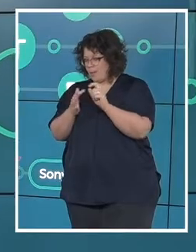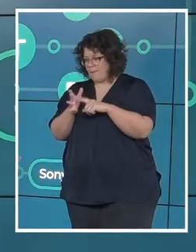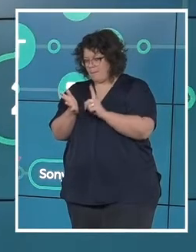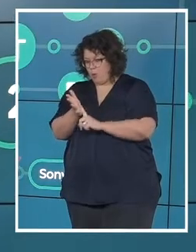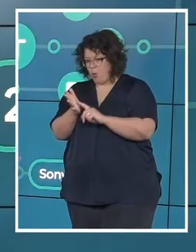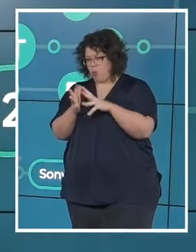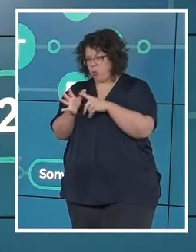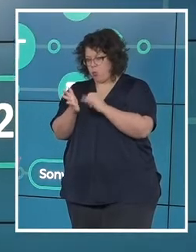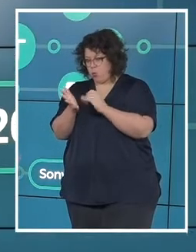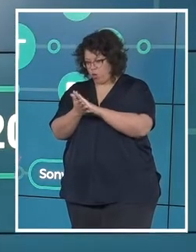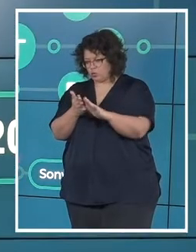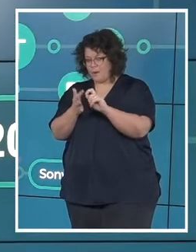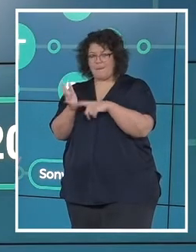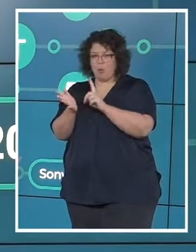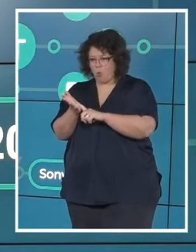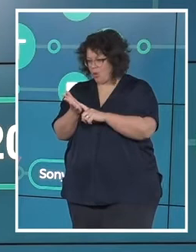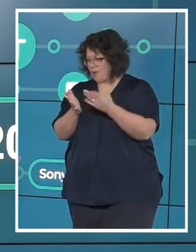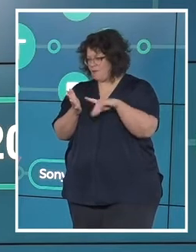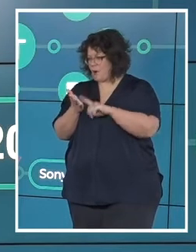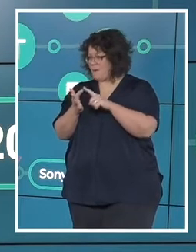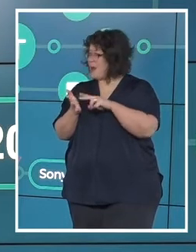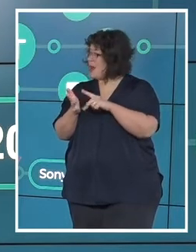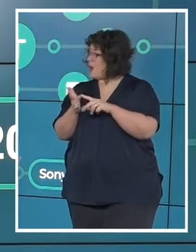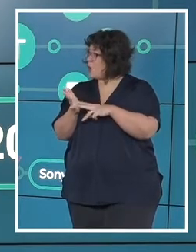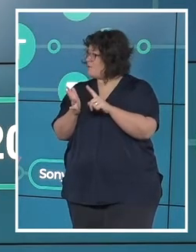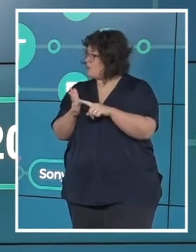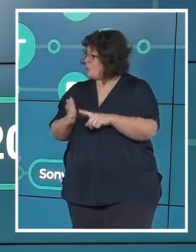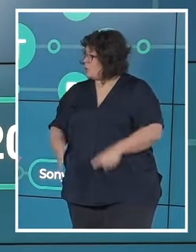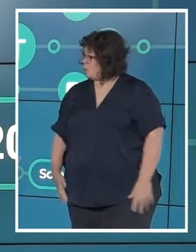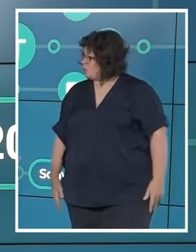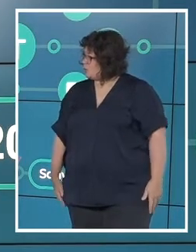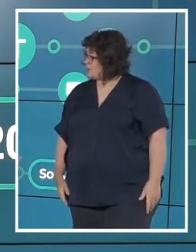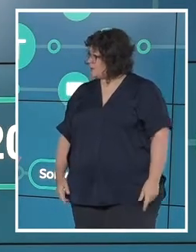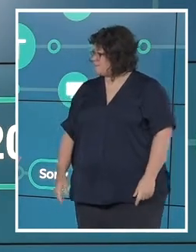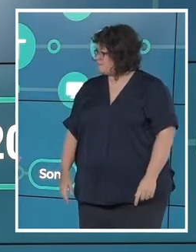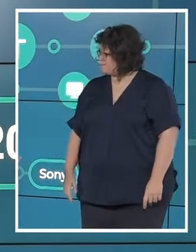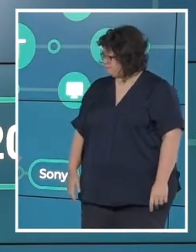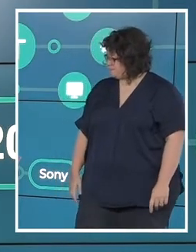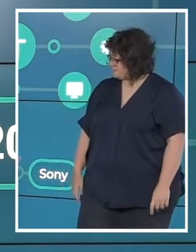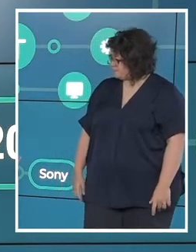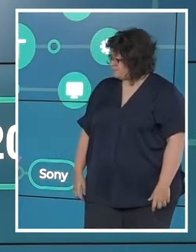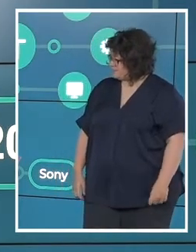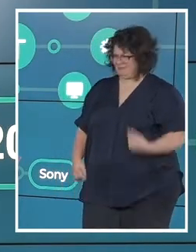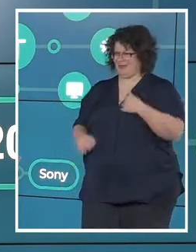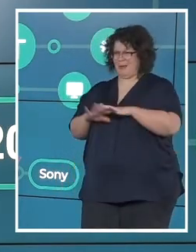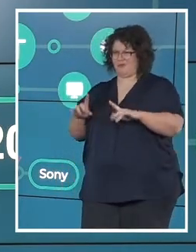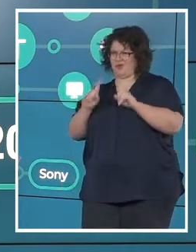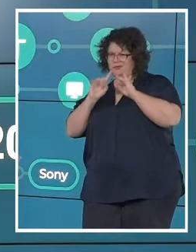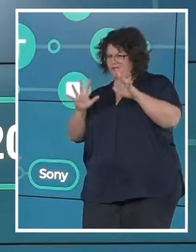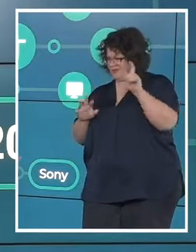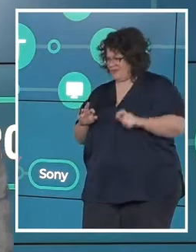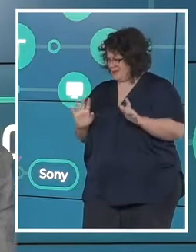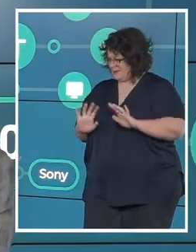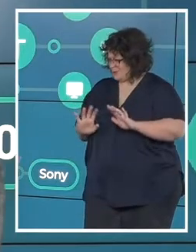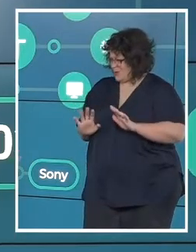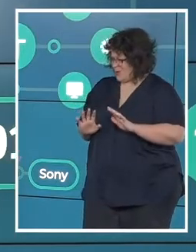No, it's okay. I'm not the rock star, so you got to save that. I'm not the rock star. Listen, it's Paul. I'm Paul Walsh. I'm the Chief